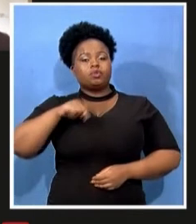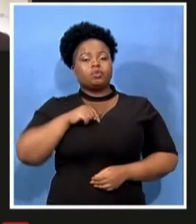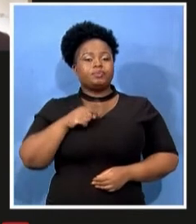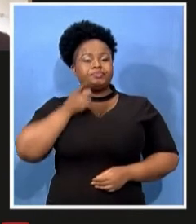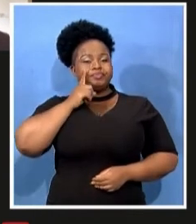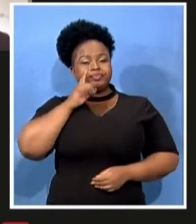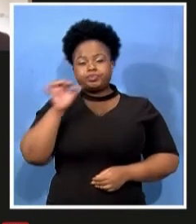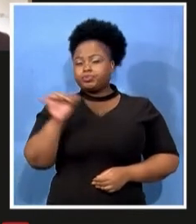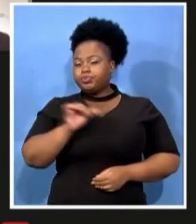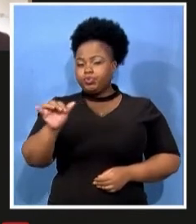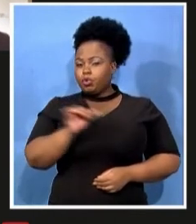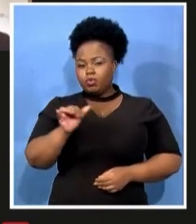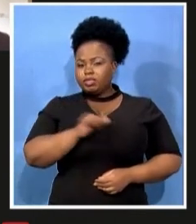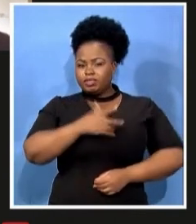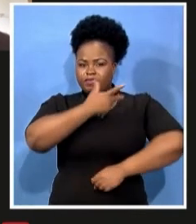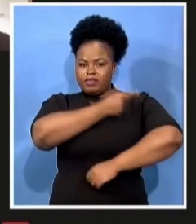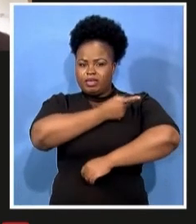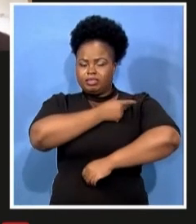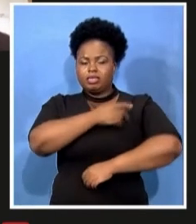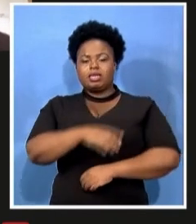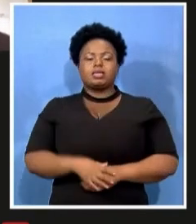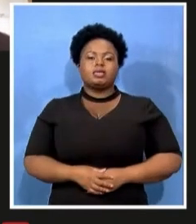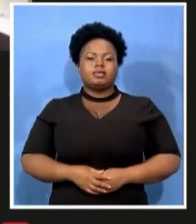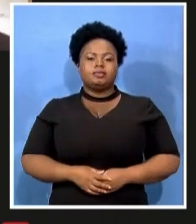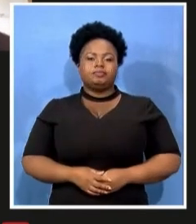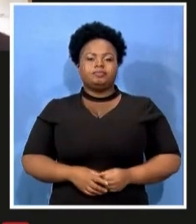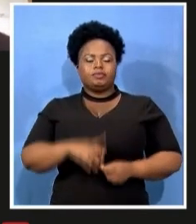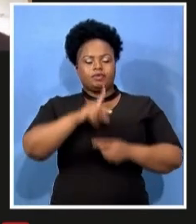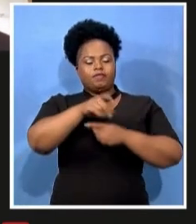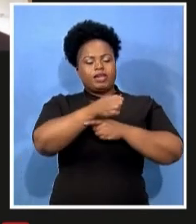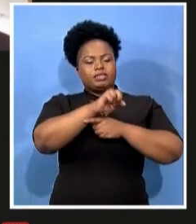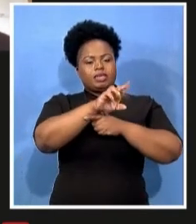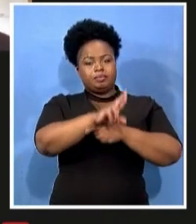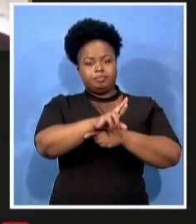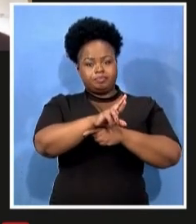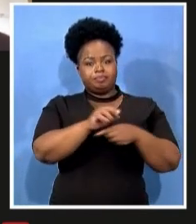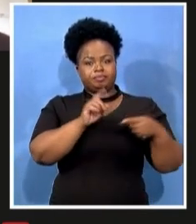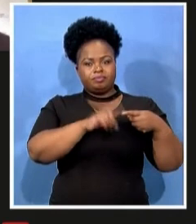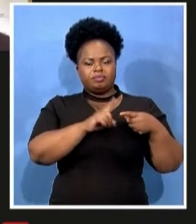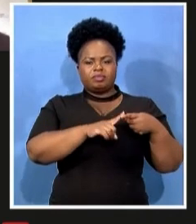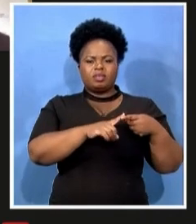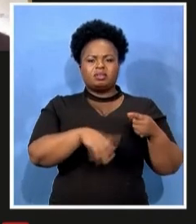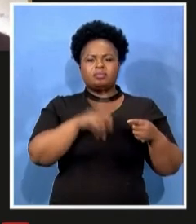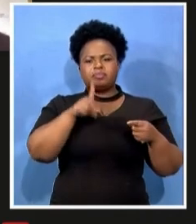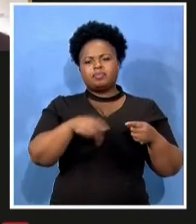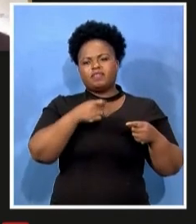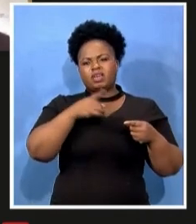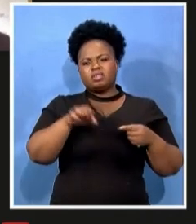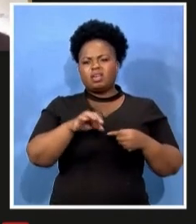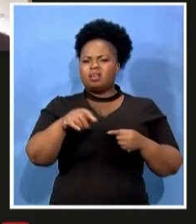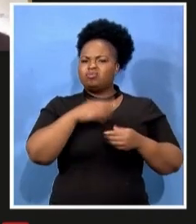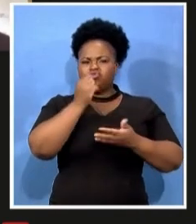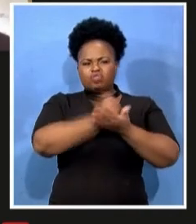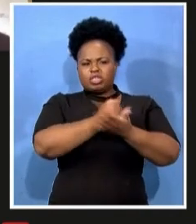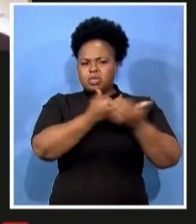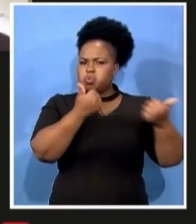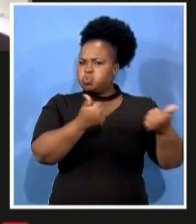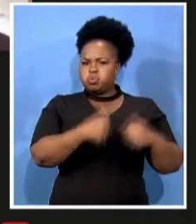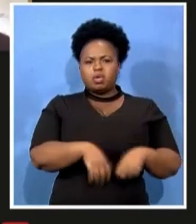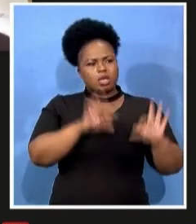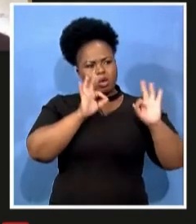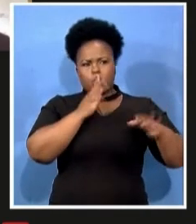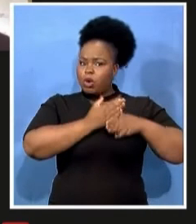the Pfizer. In this case, they've already been registered, high efficacy, and then there are storage issues that we have to look at.